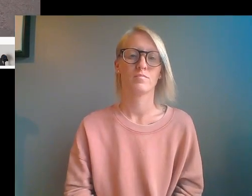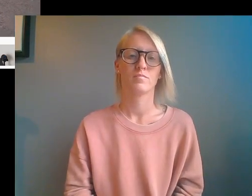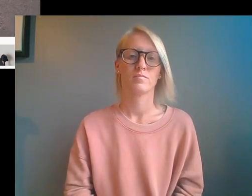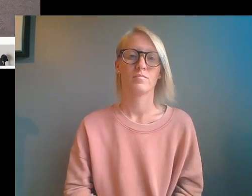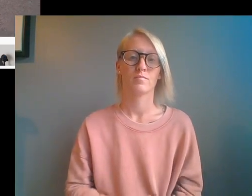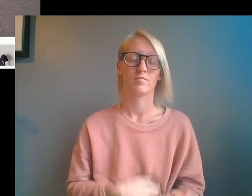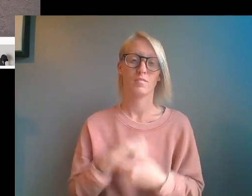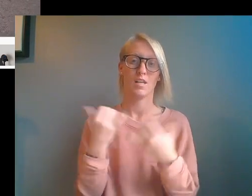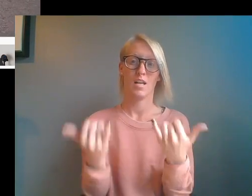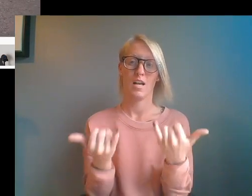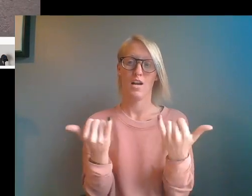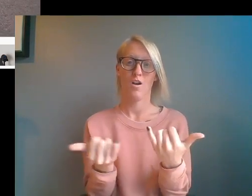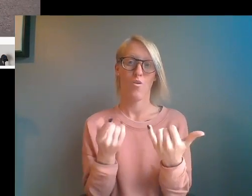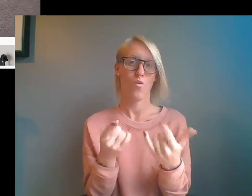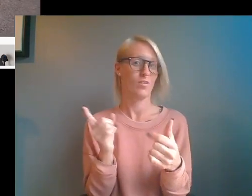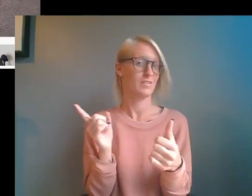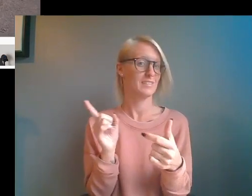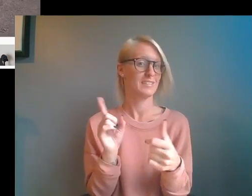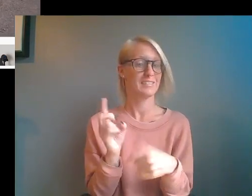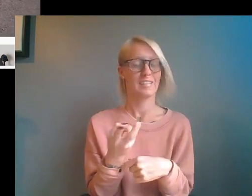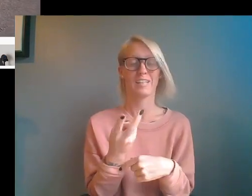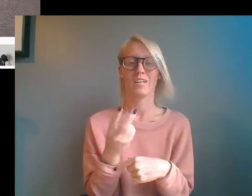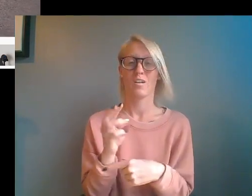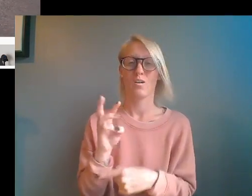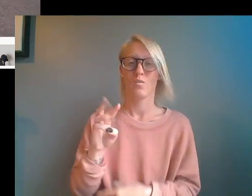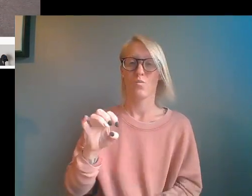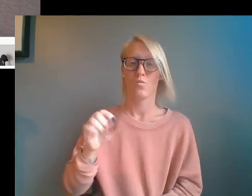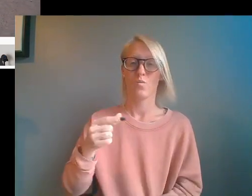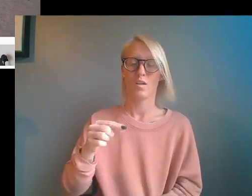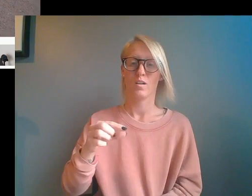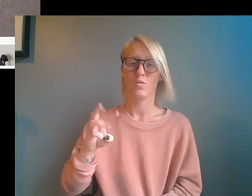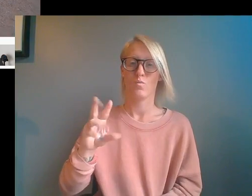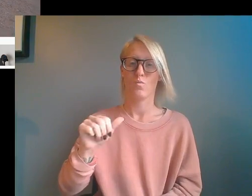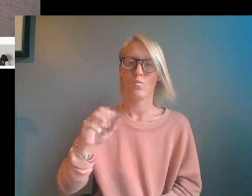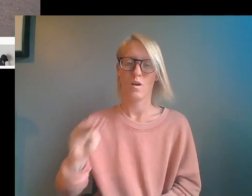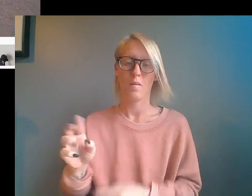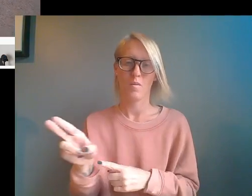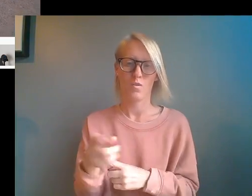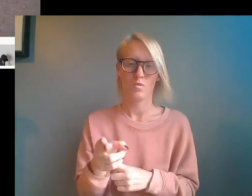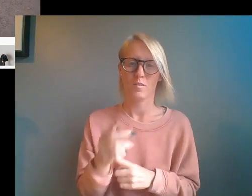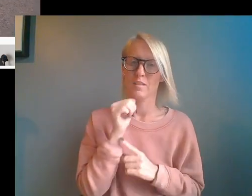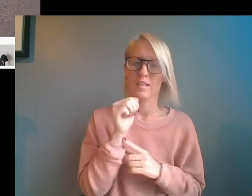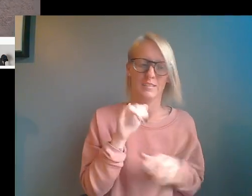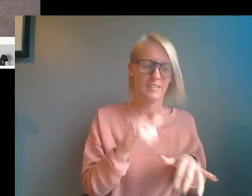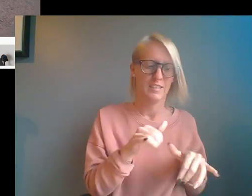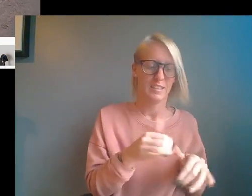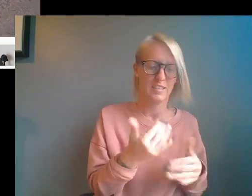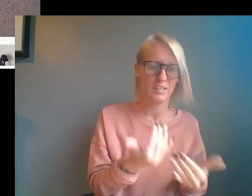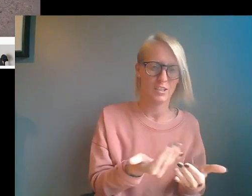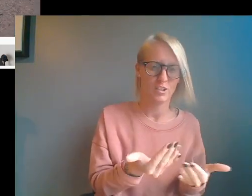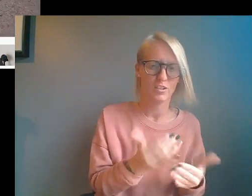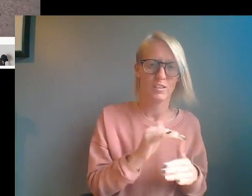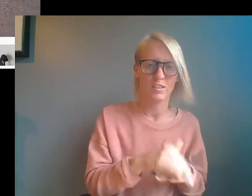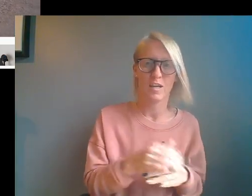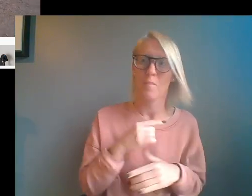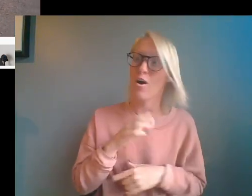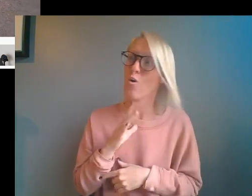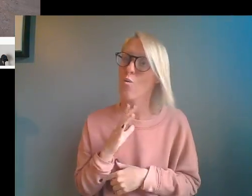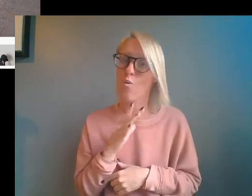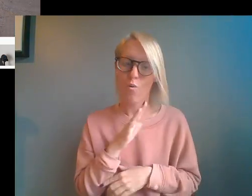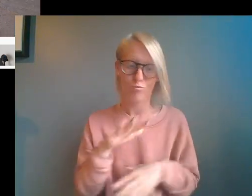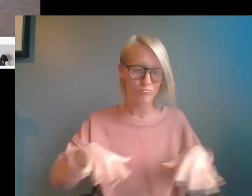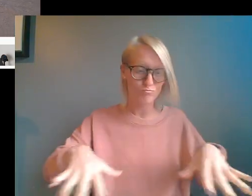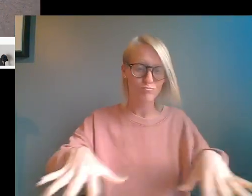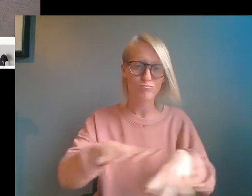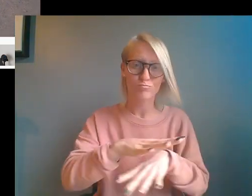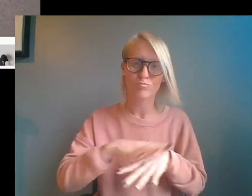This is the second Wigwam Motel on Route 66. We're in Hallbrook right now. We're not staying here tonight because we already stayed in the San Bernardino one, but it's still a really cool spot.